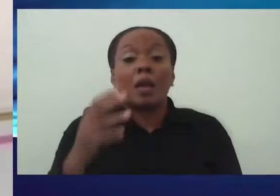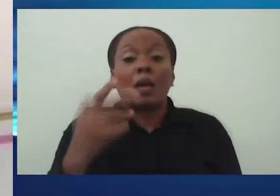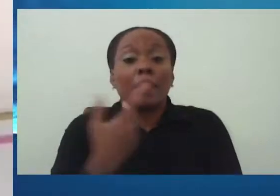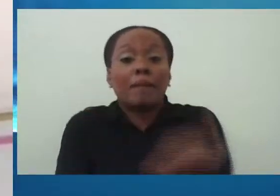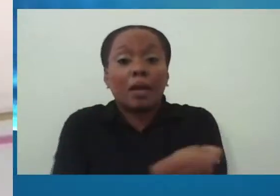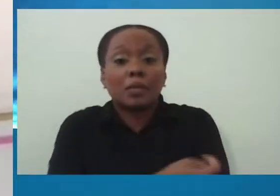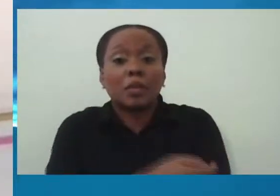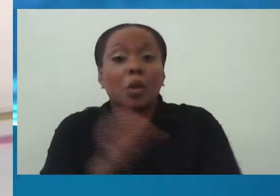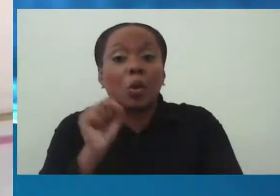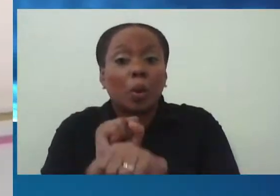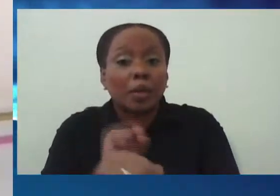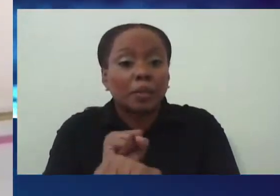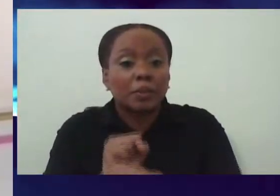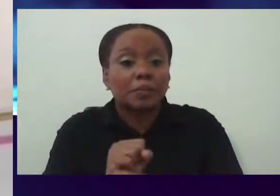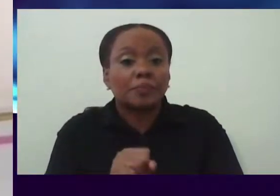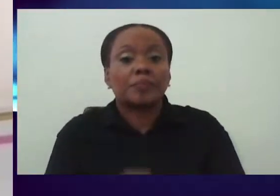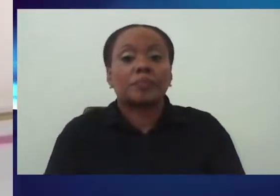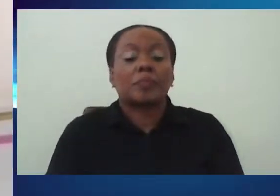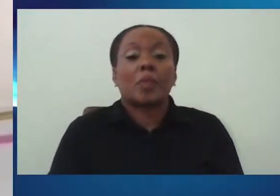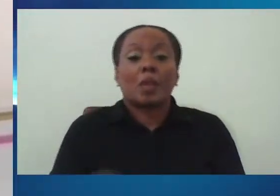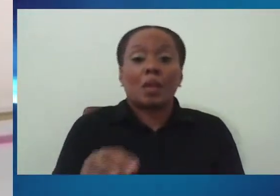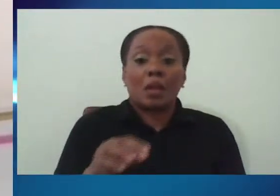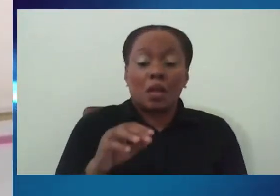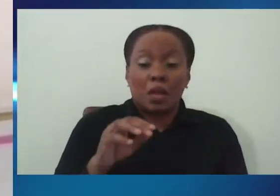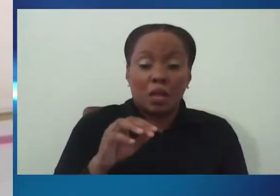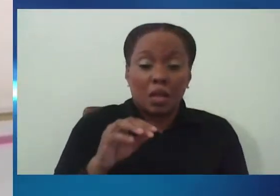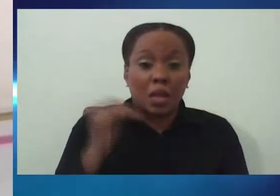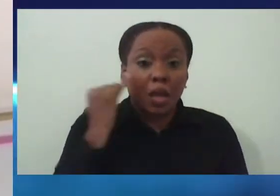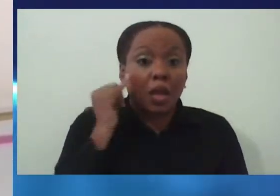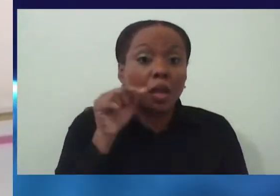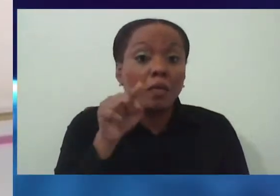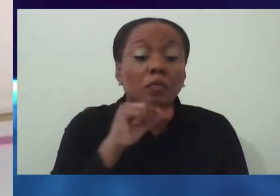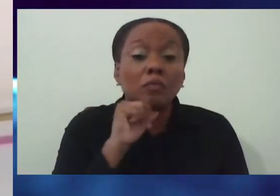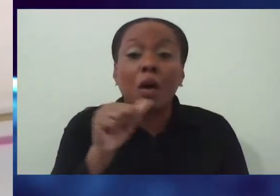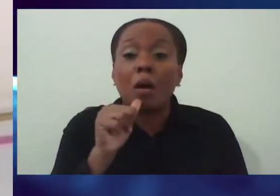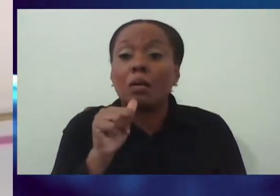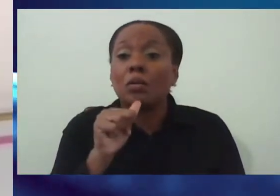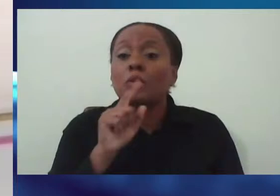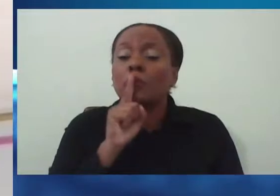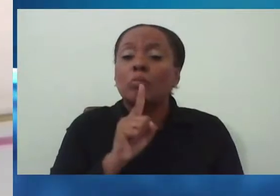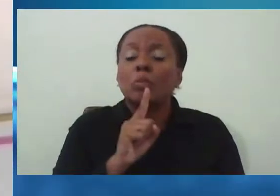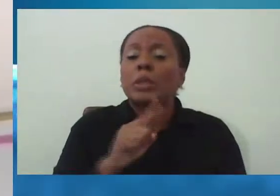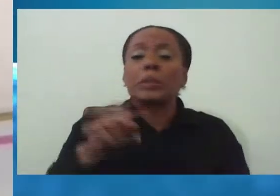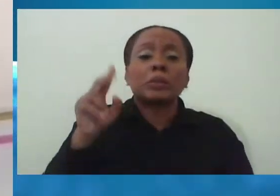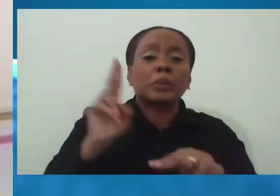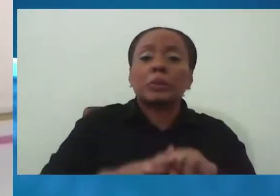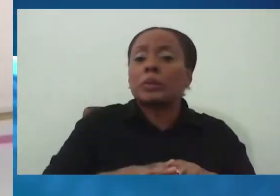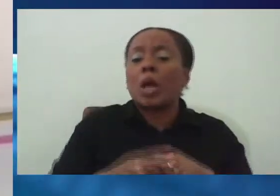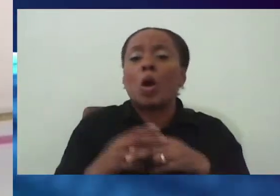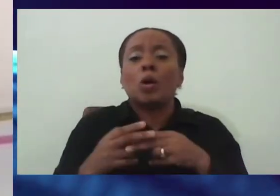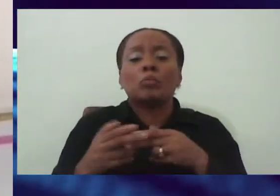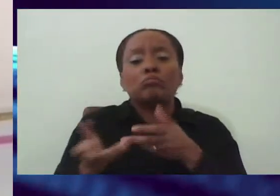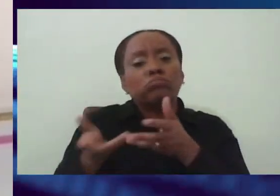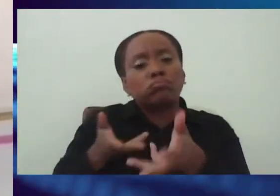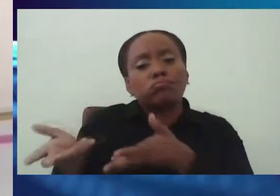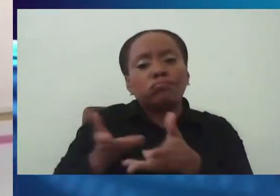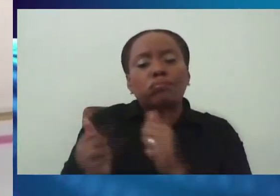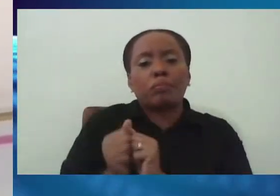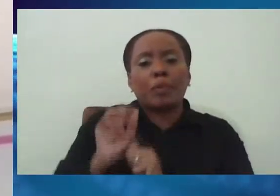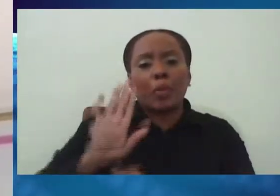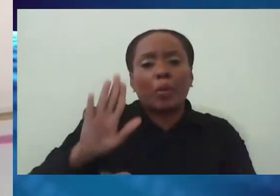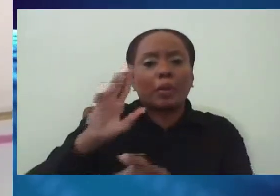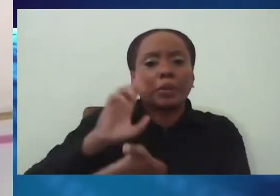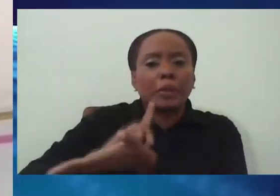sit down and to talk to your health professional or a person that you trust about